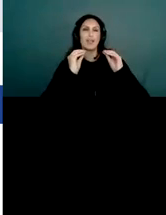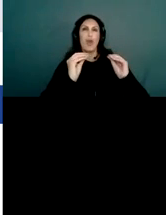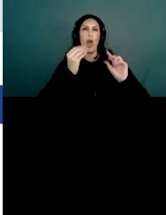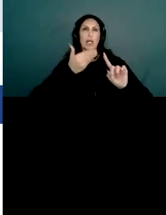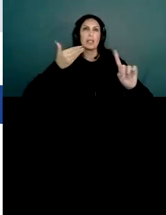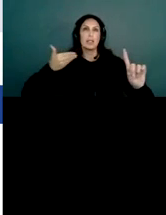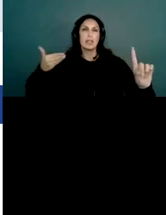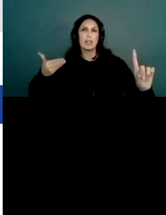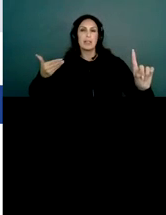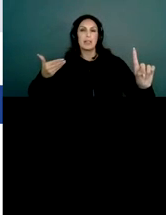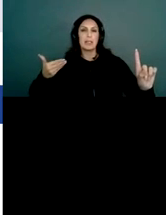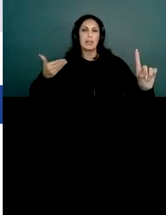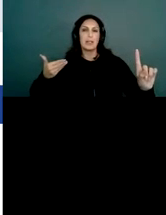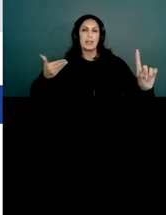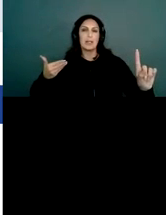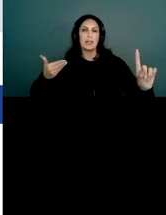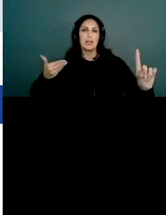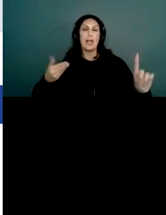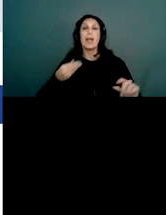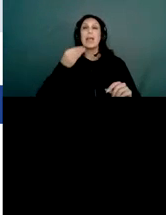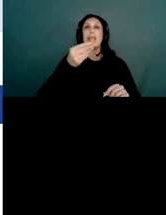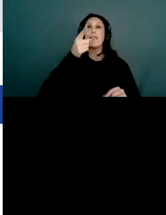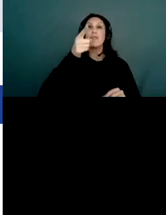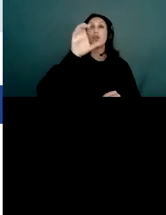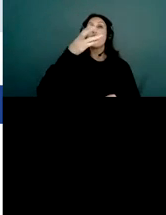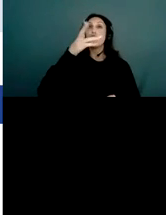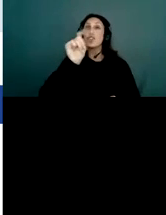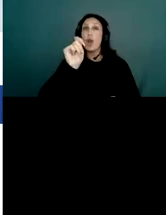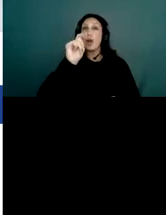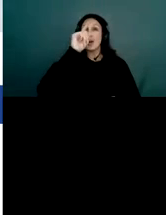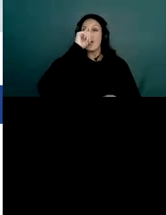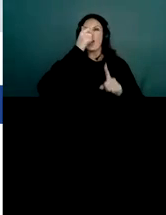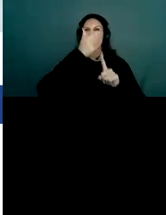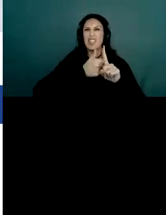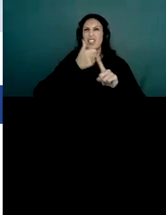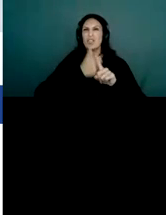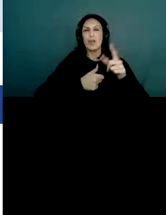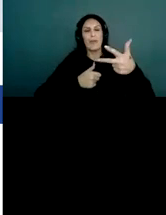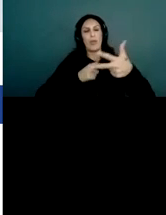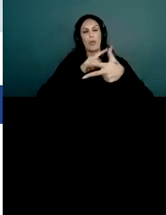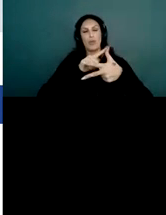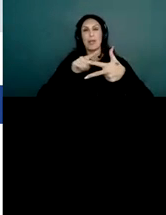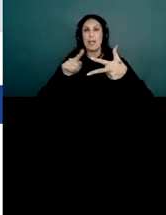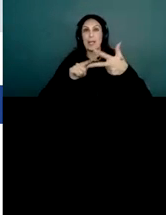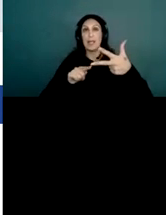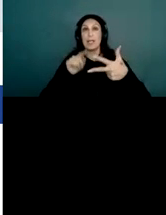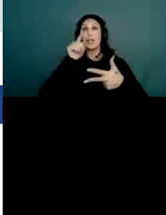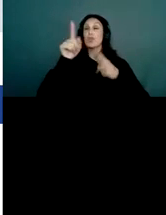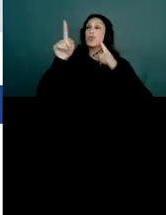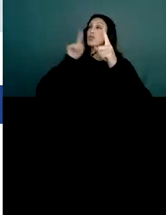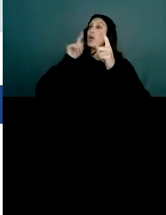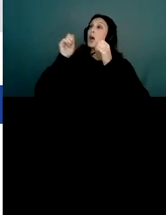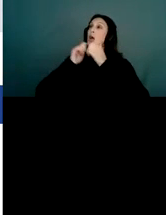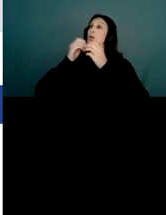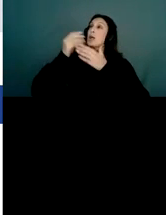gives you a chart for each of the 3 components in PowerUp. So again, if you've talked to your student's teacher or you've seen what